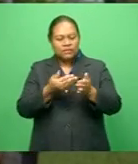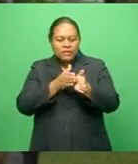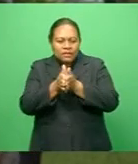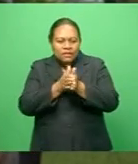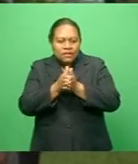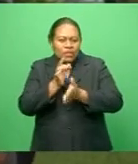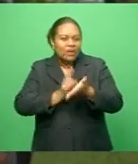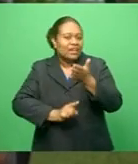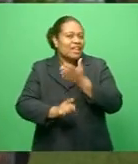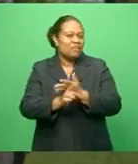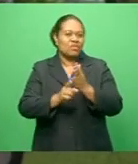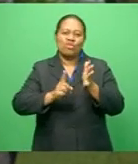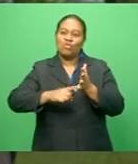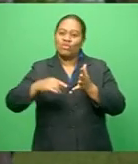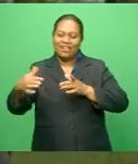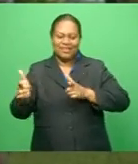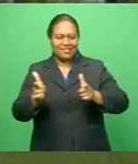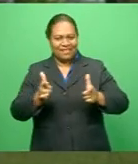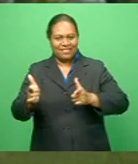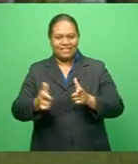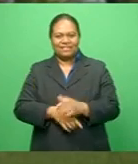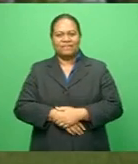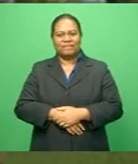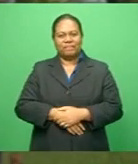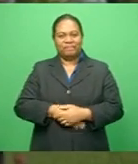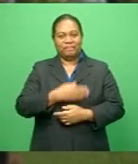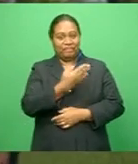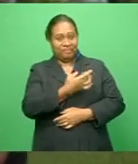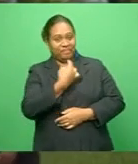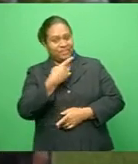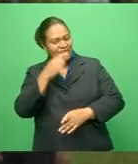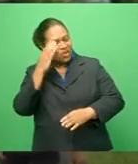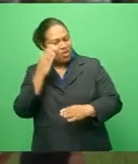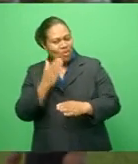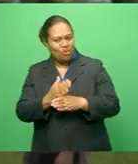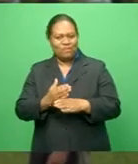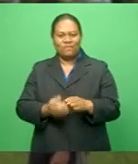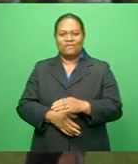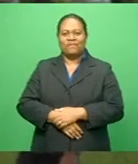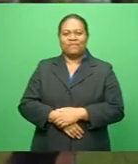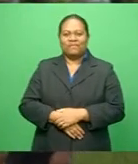Uluinakau 7, and I hope we'll be in a